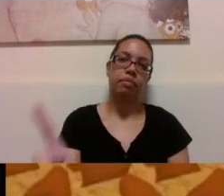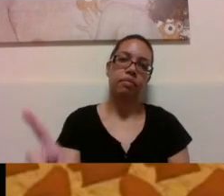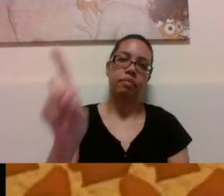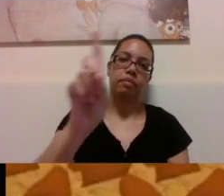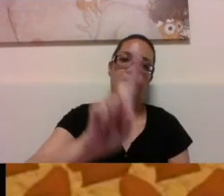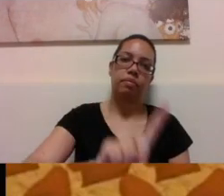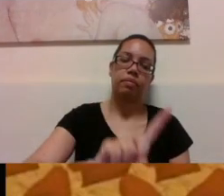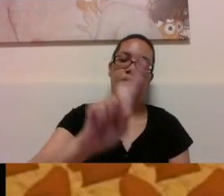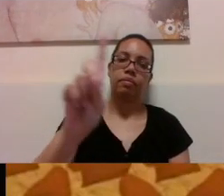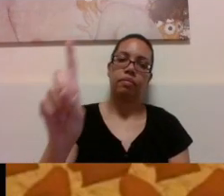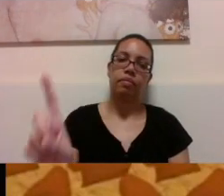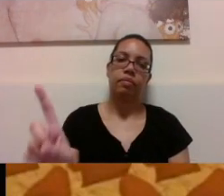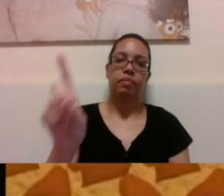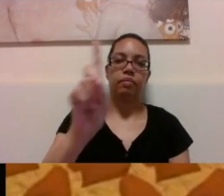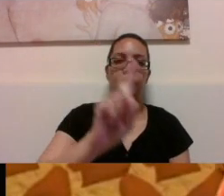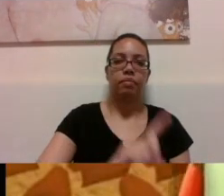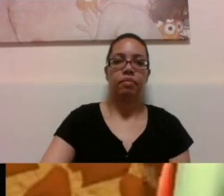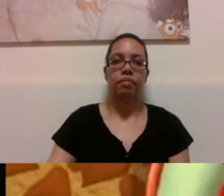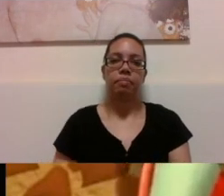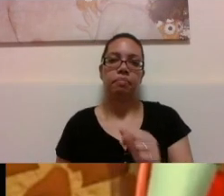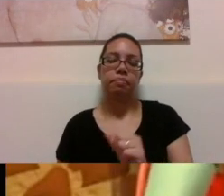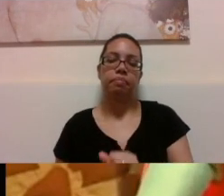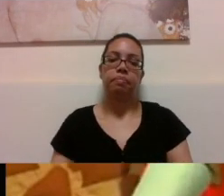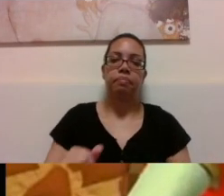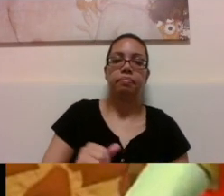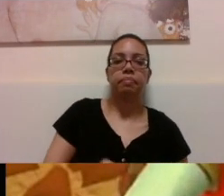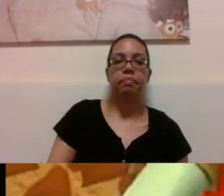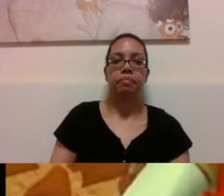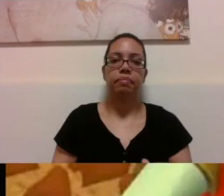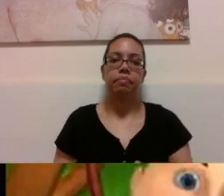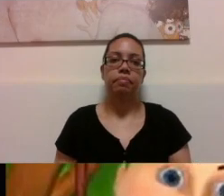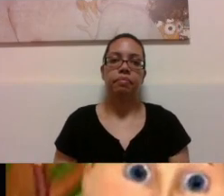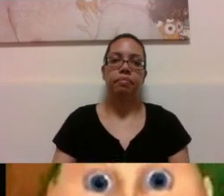men couldn't put Humpty together again.